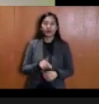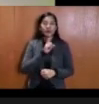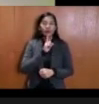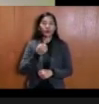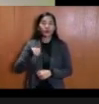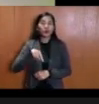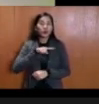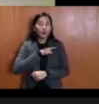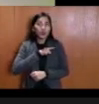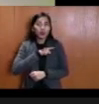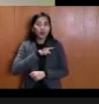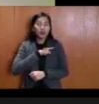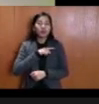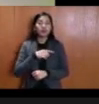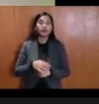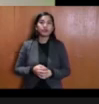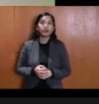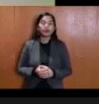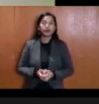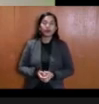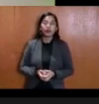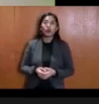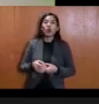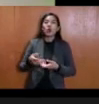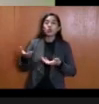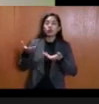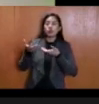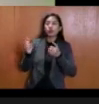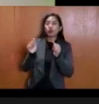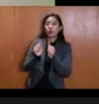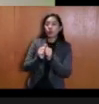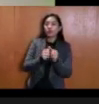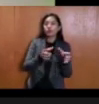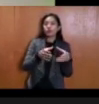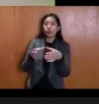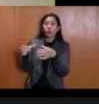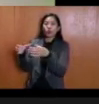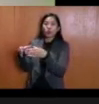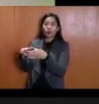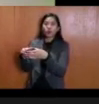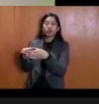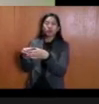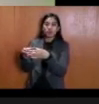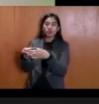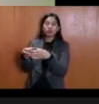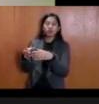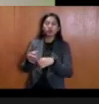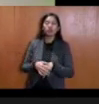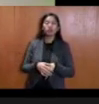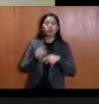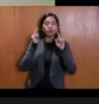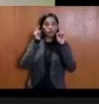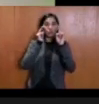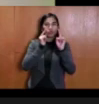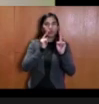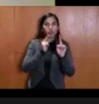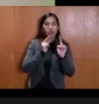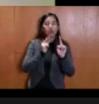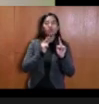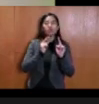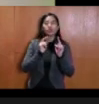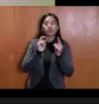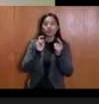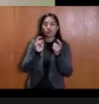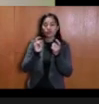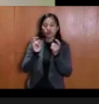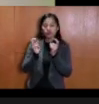that we are consulting our stakeholders in pursuing the different amendments of the Electric Power Industry Reform